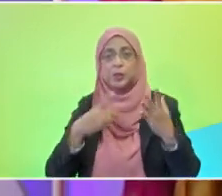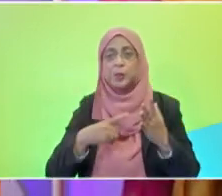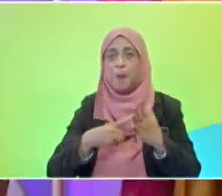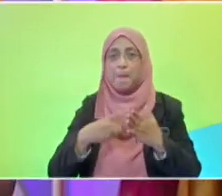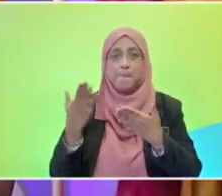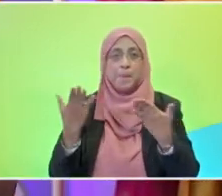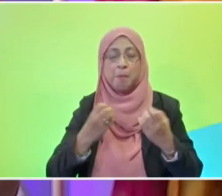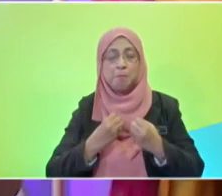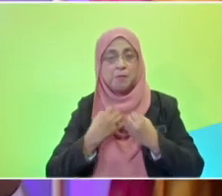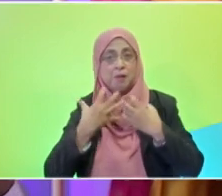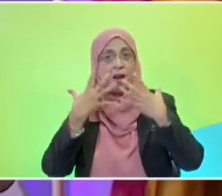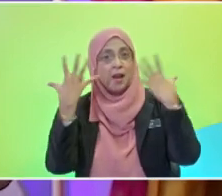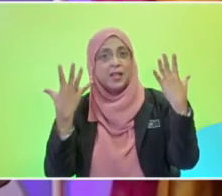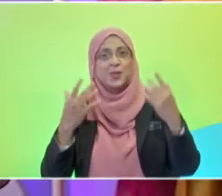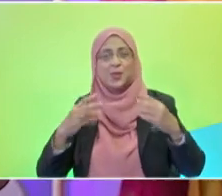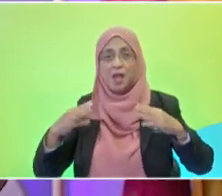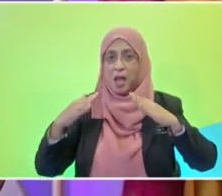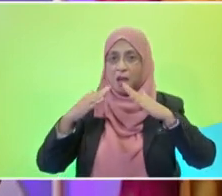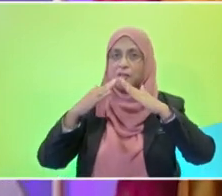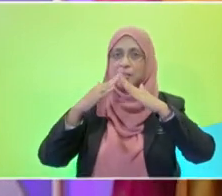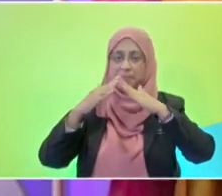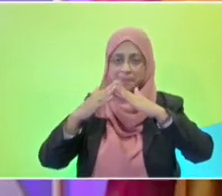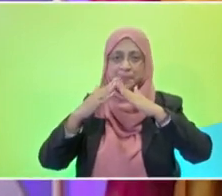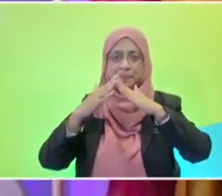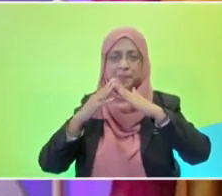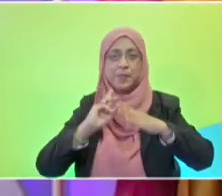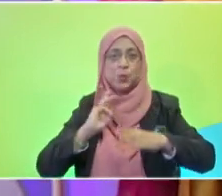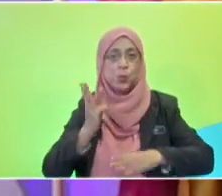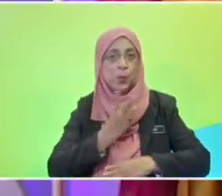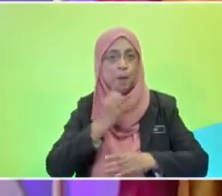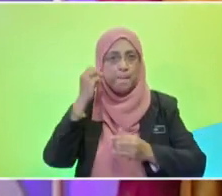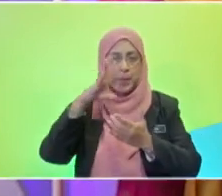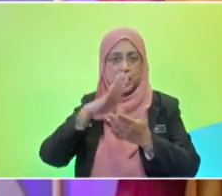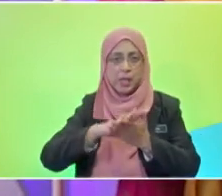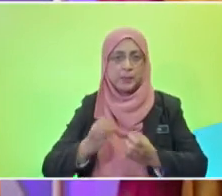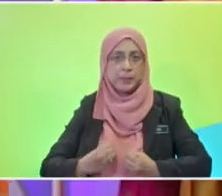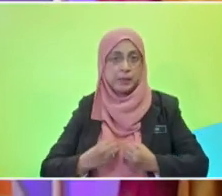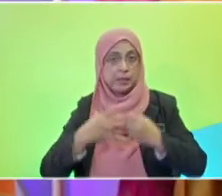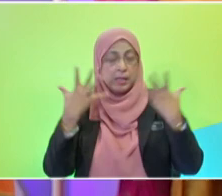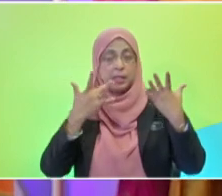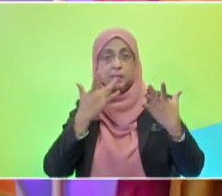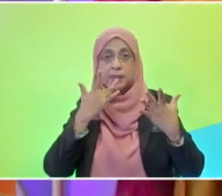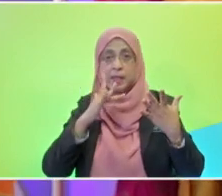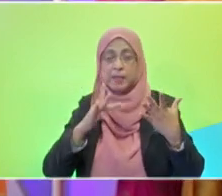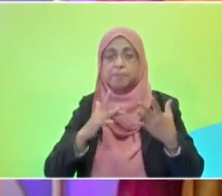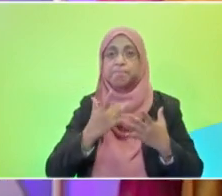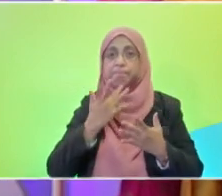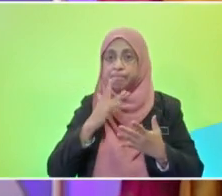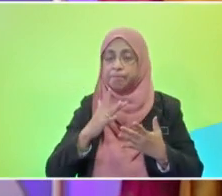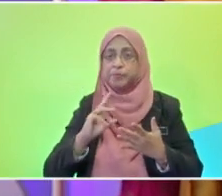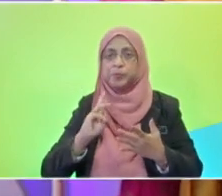bring brightness to the house. Mm. But actually, we believe that when you light up a lamp, it doesn't